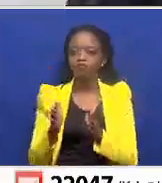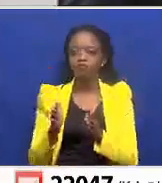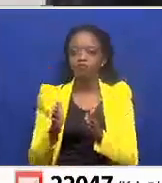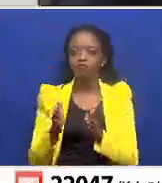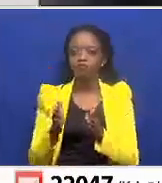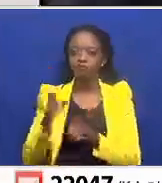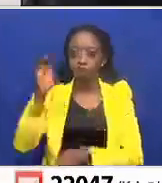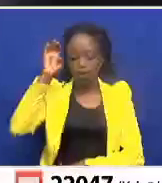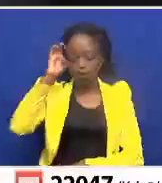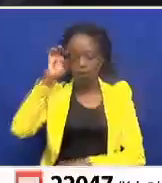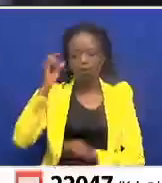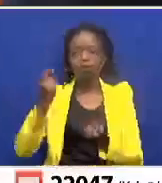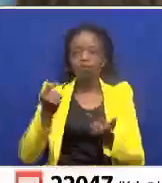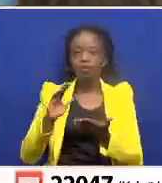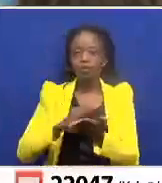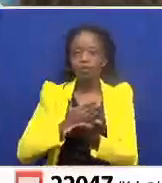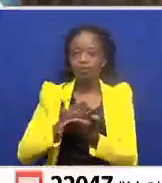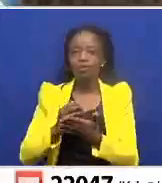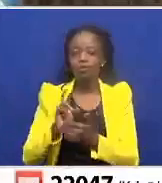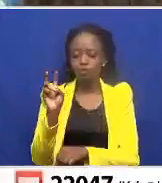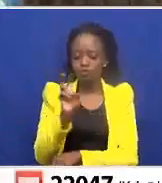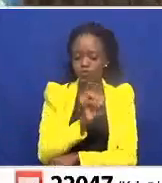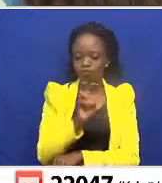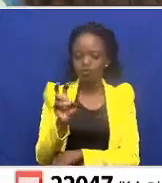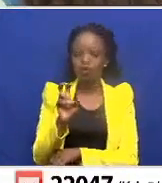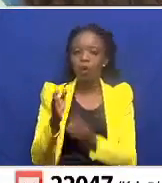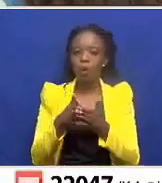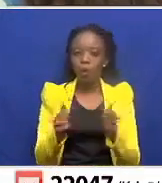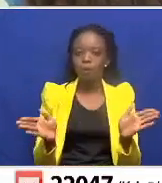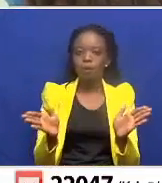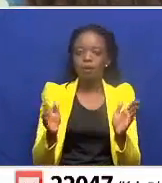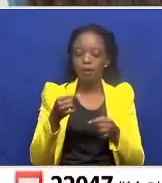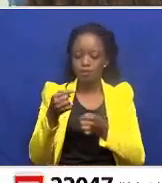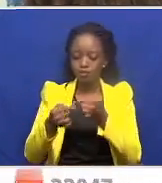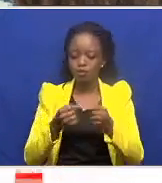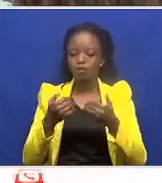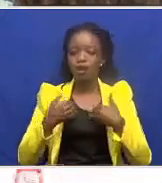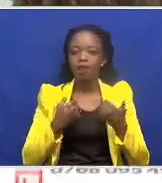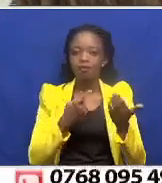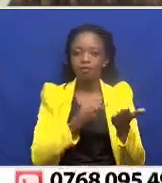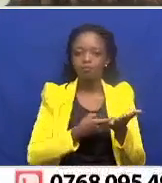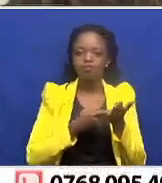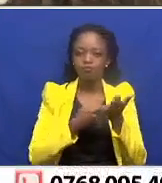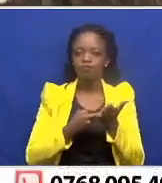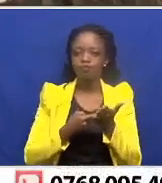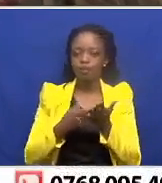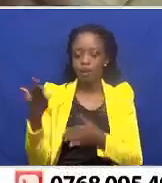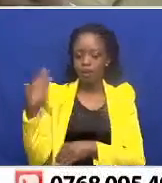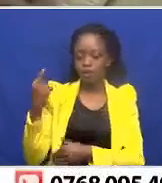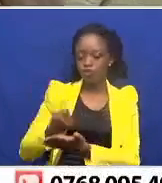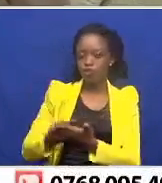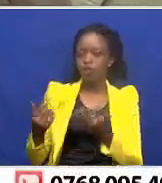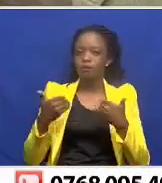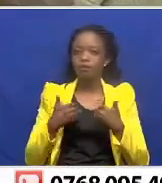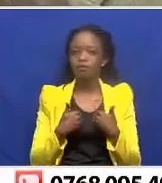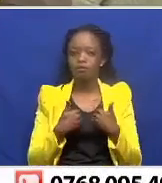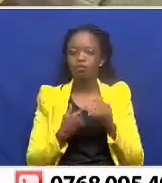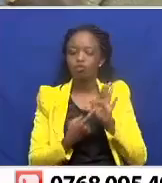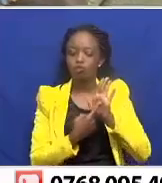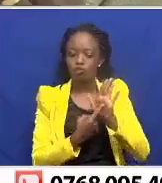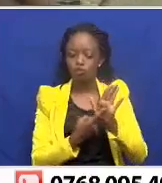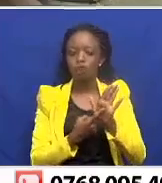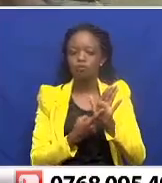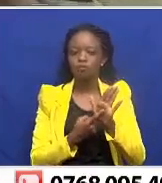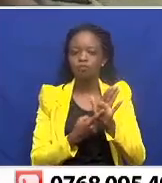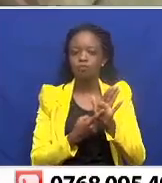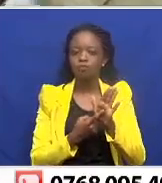education task force that was set up to oversee the reopening process held a consultative meeting last week to deliberate on the